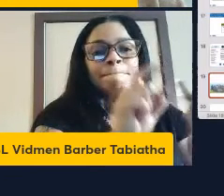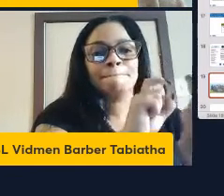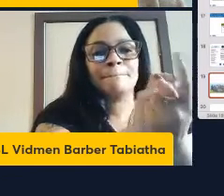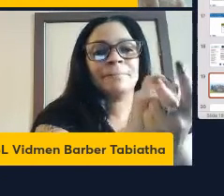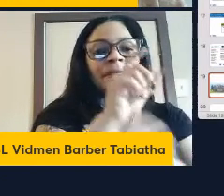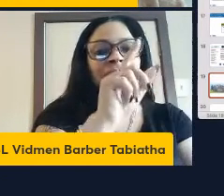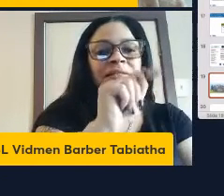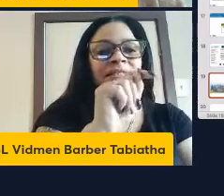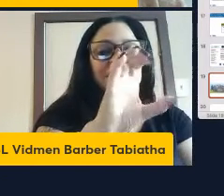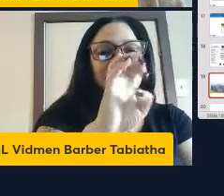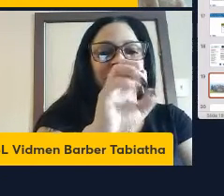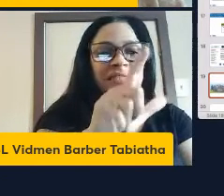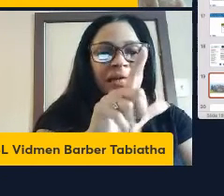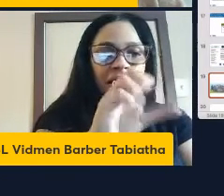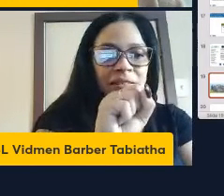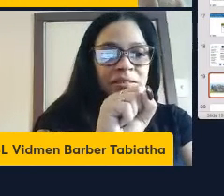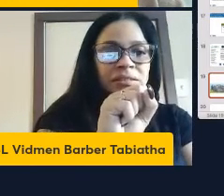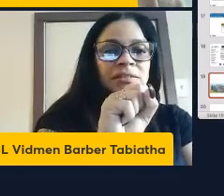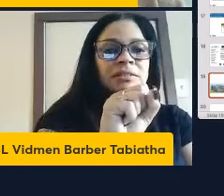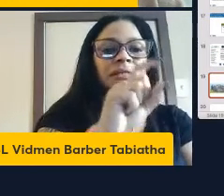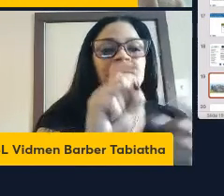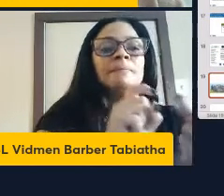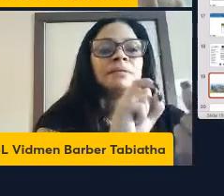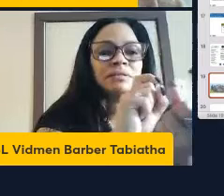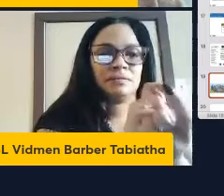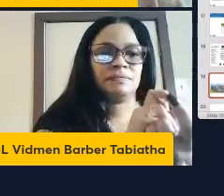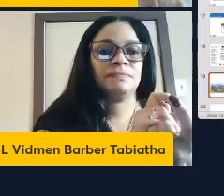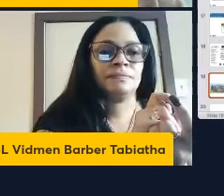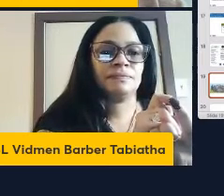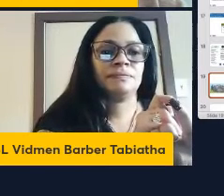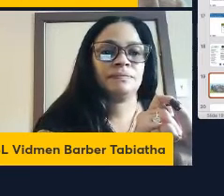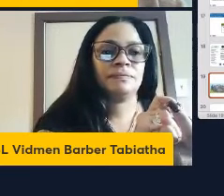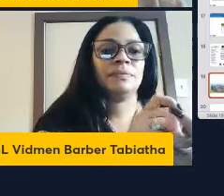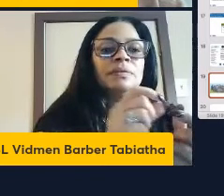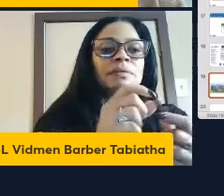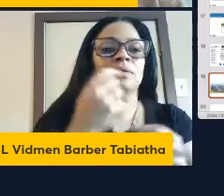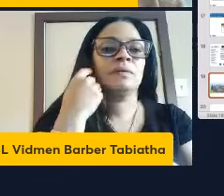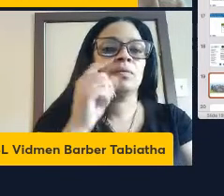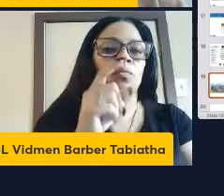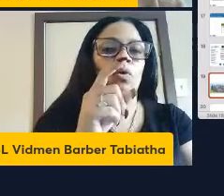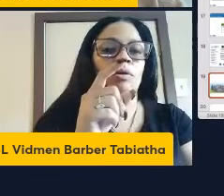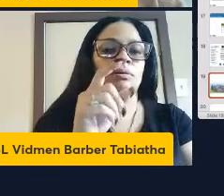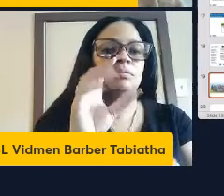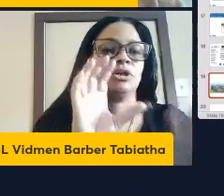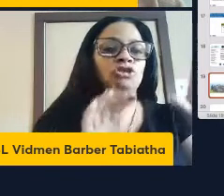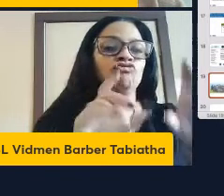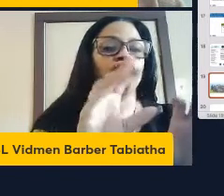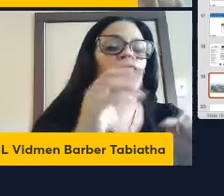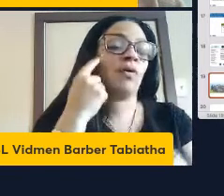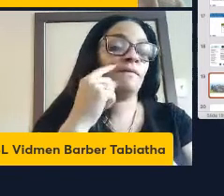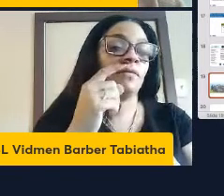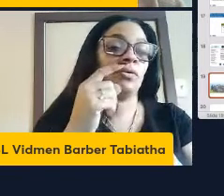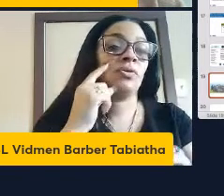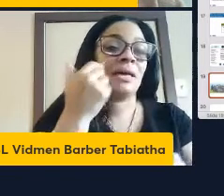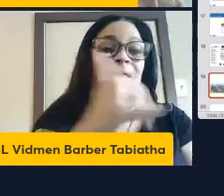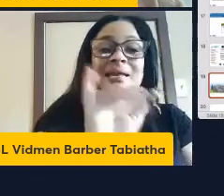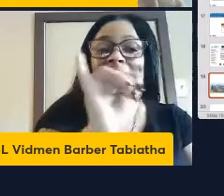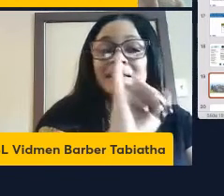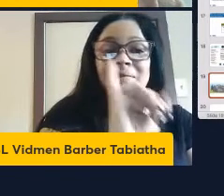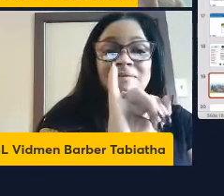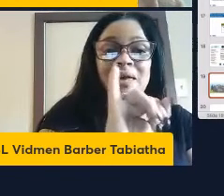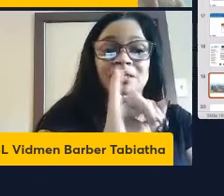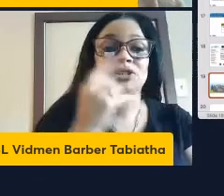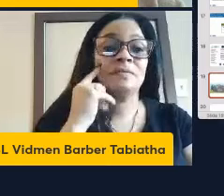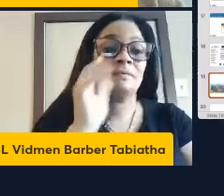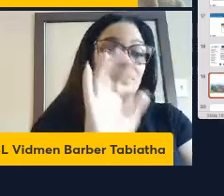cells or T cell specificity in terms of controlling infection. That could be one conclusion